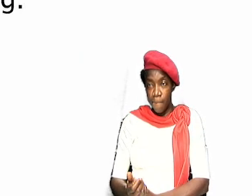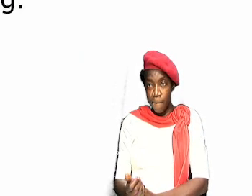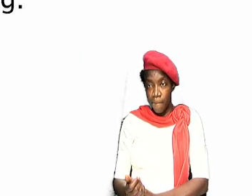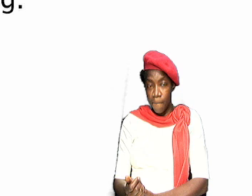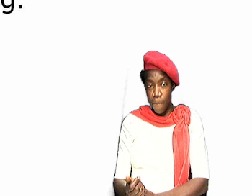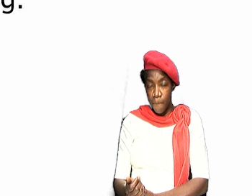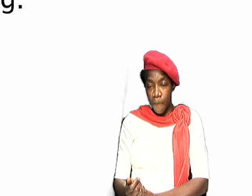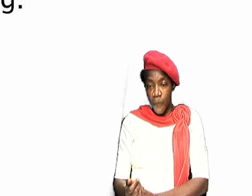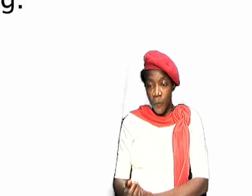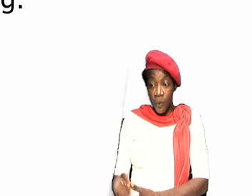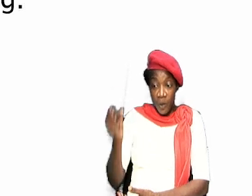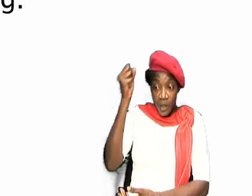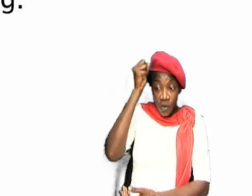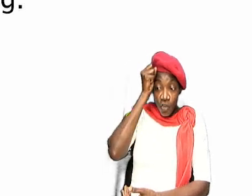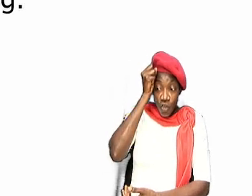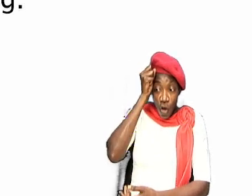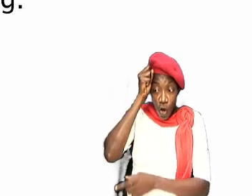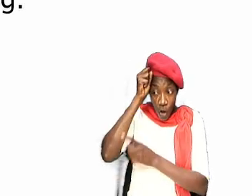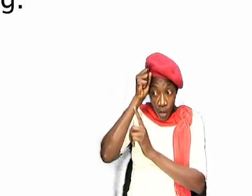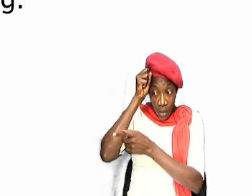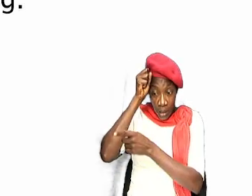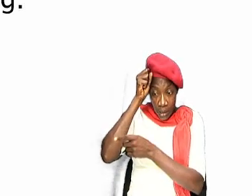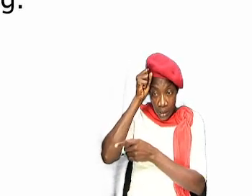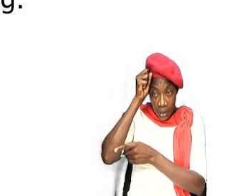And Saul said